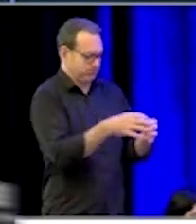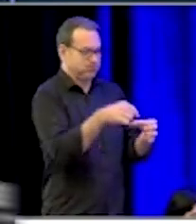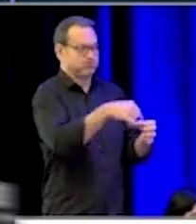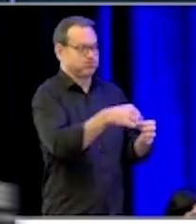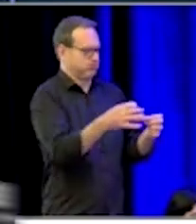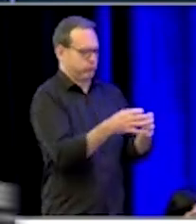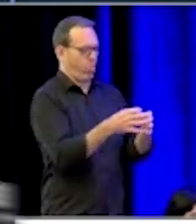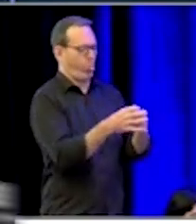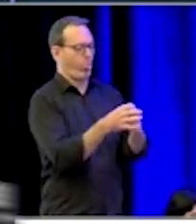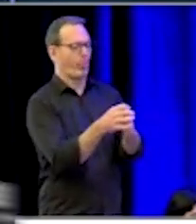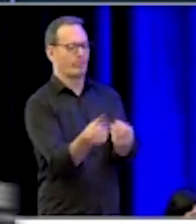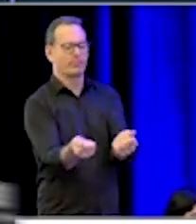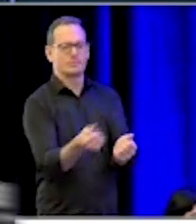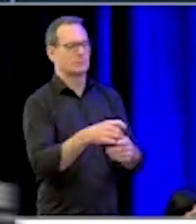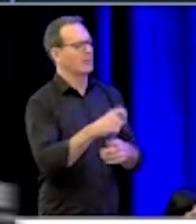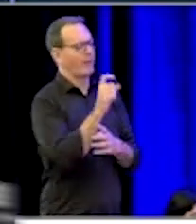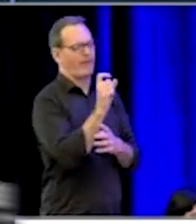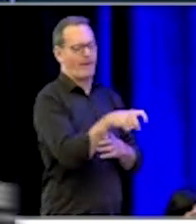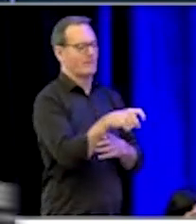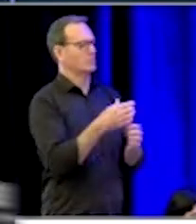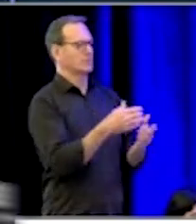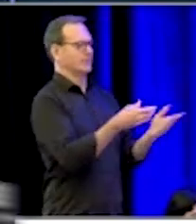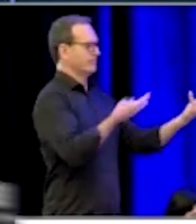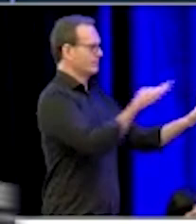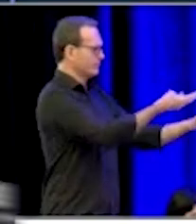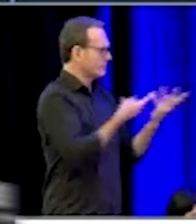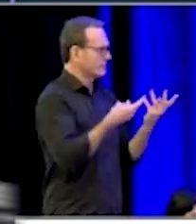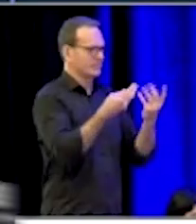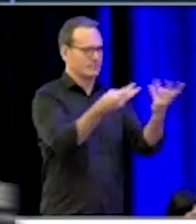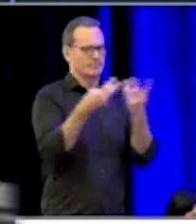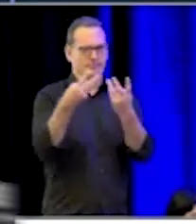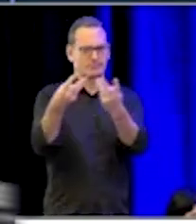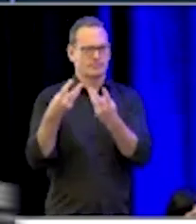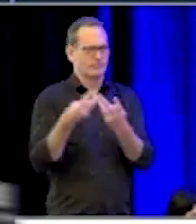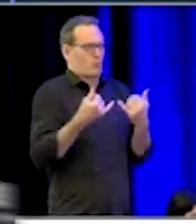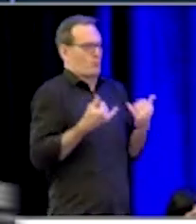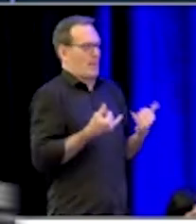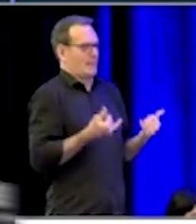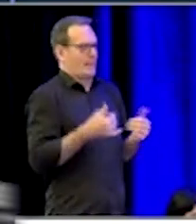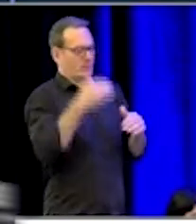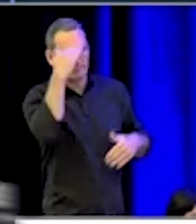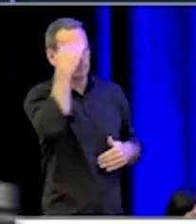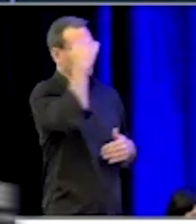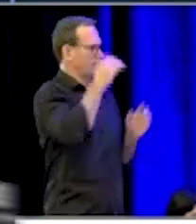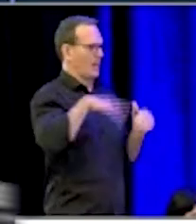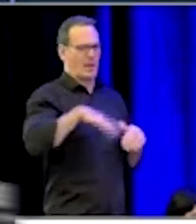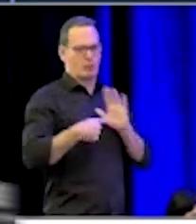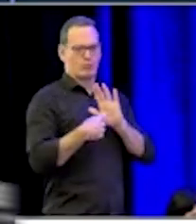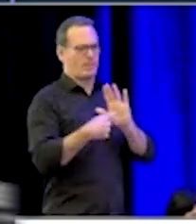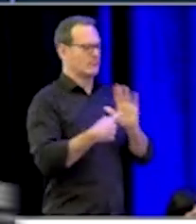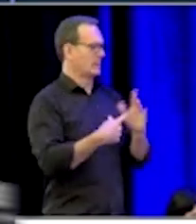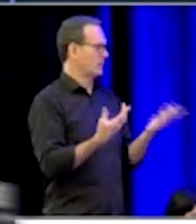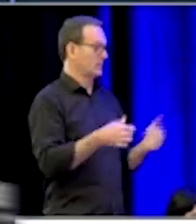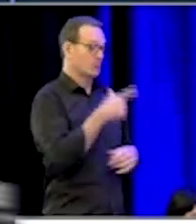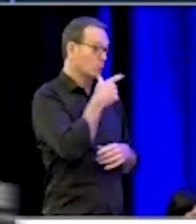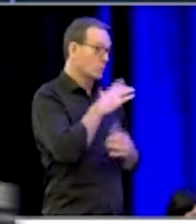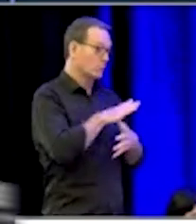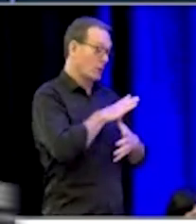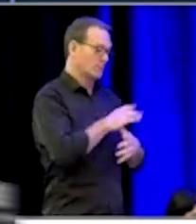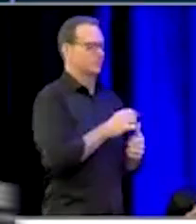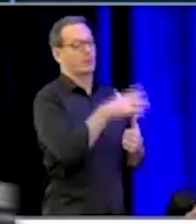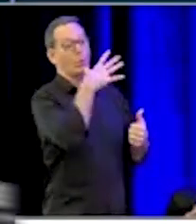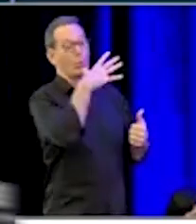without concrete efforts to bring in populations that are currently severely underrepresented, namely